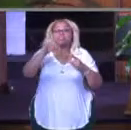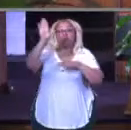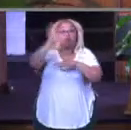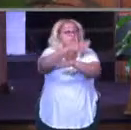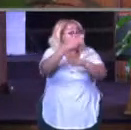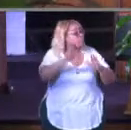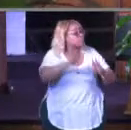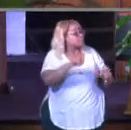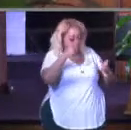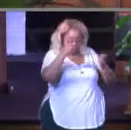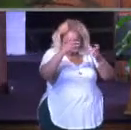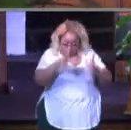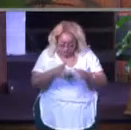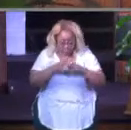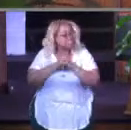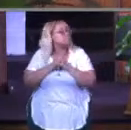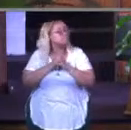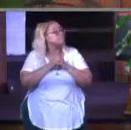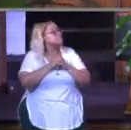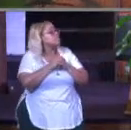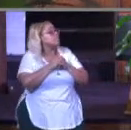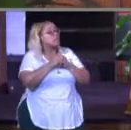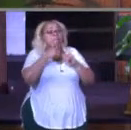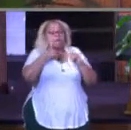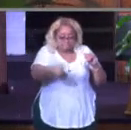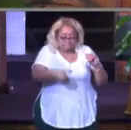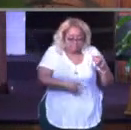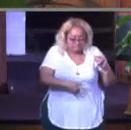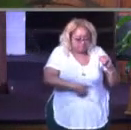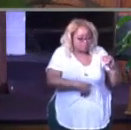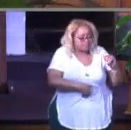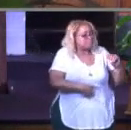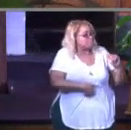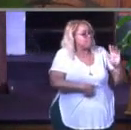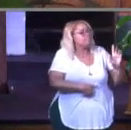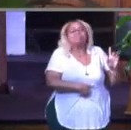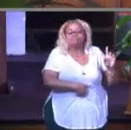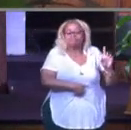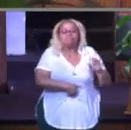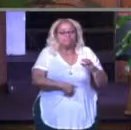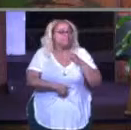choir stand. I was directing the choir, and out of my belly,